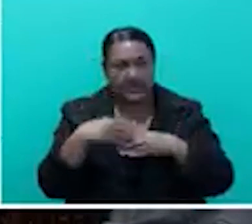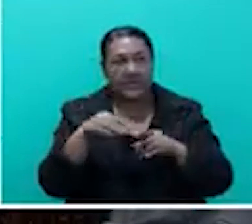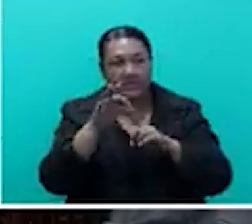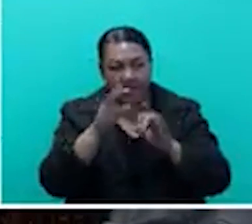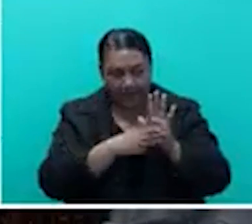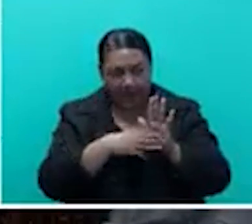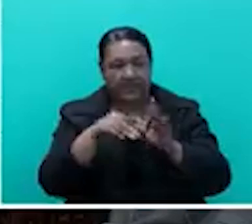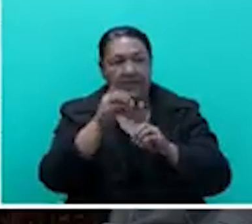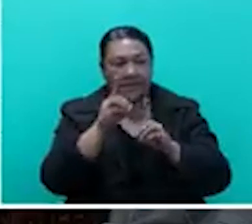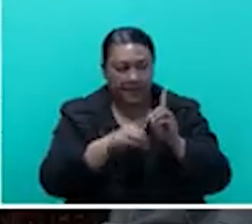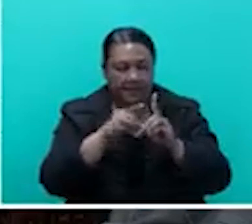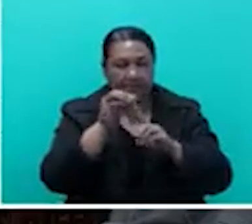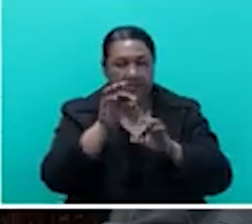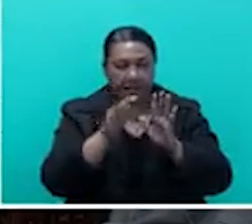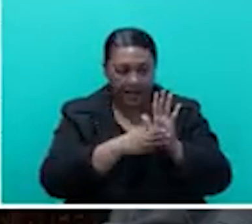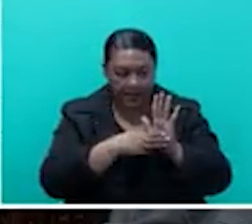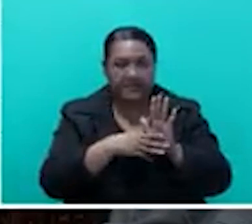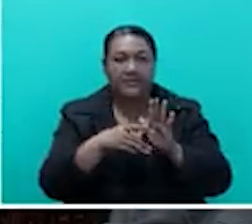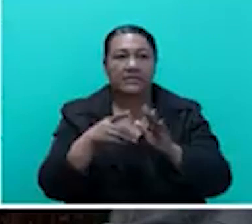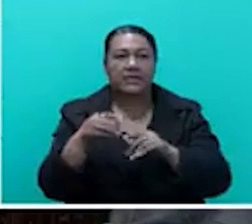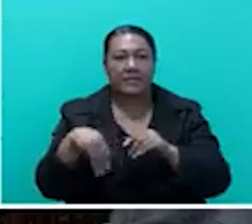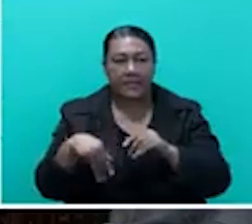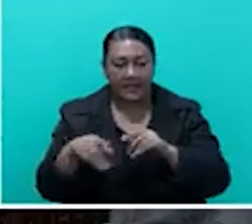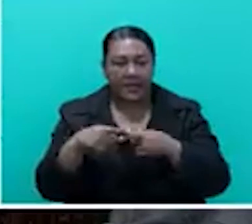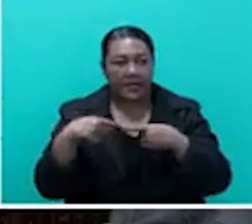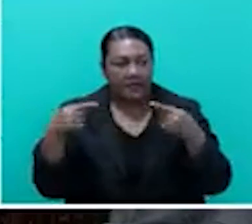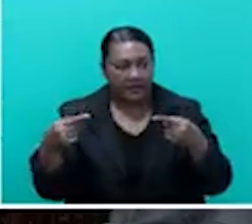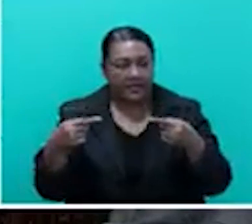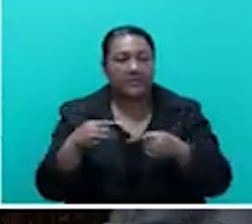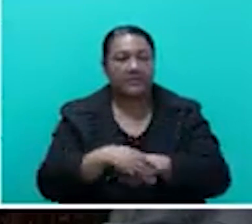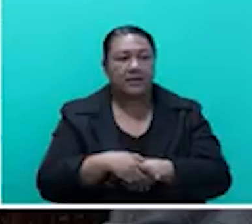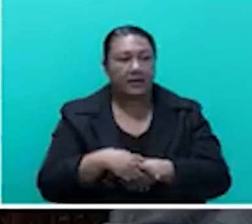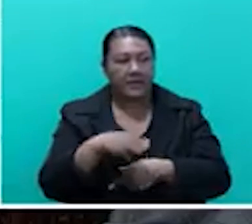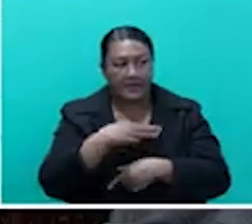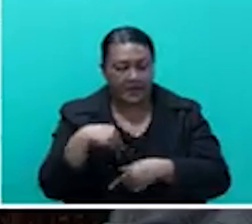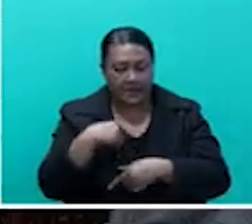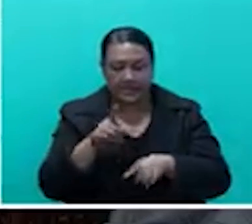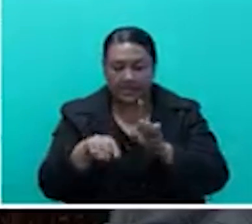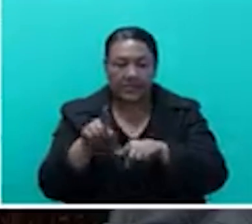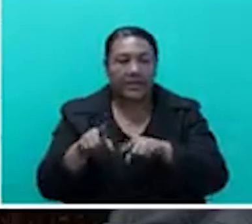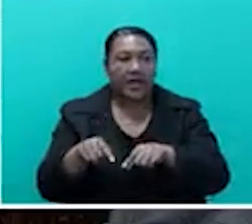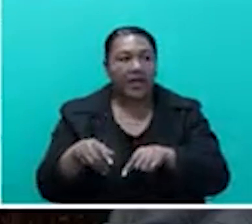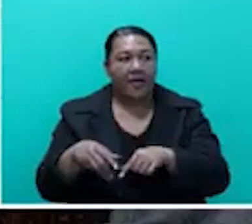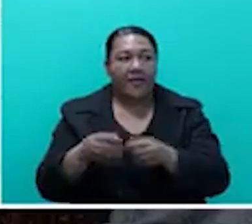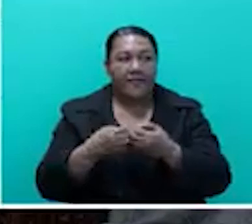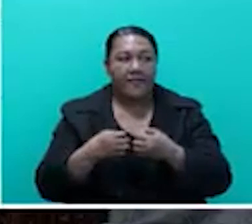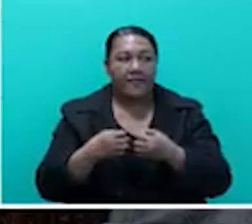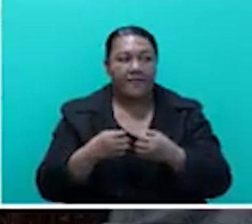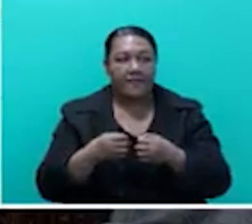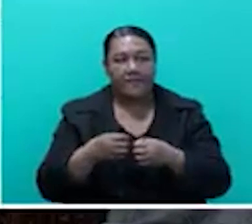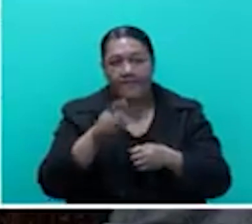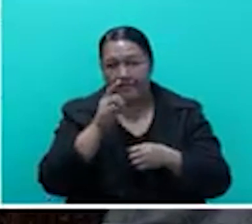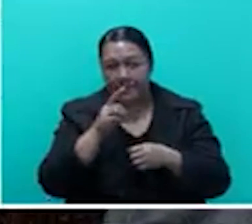Ministers, Leader of the Opposition, and fellow members of Parliament. Mr. Speaker,